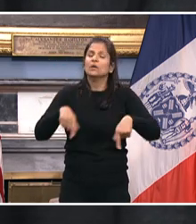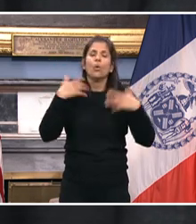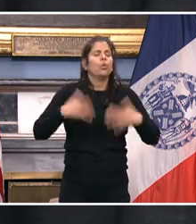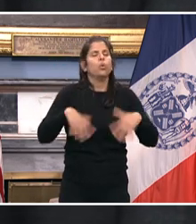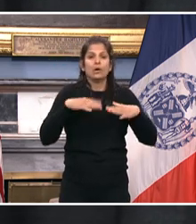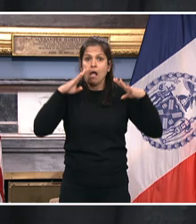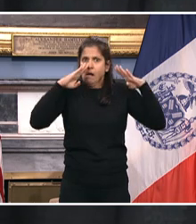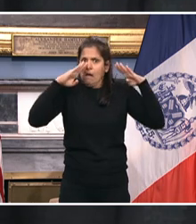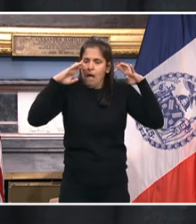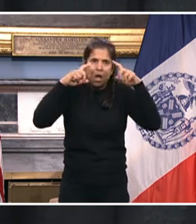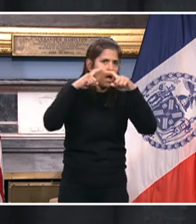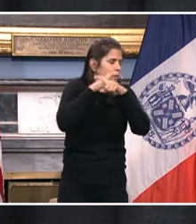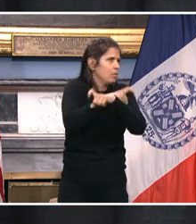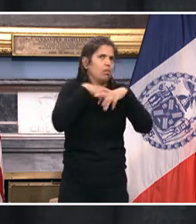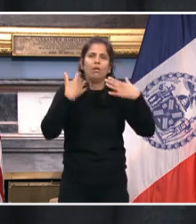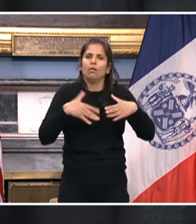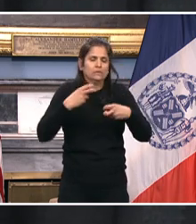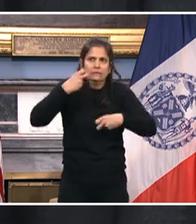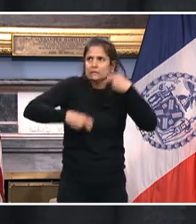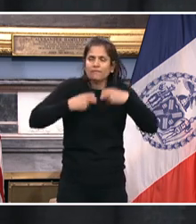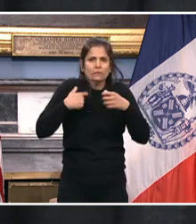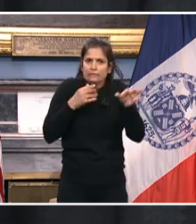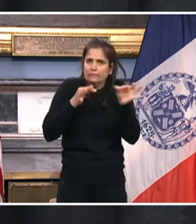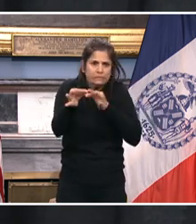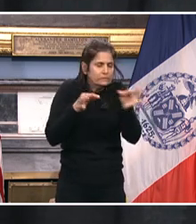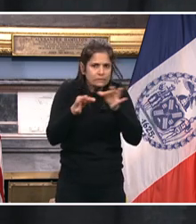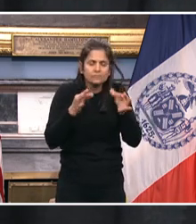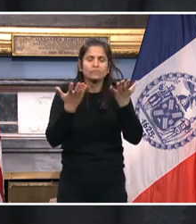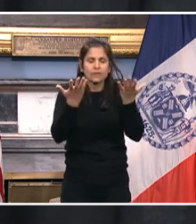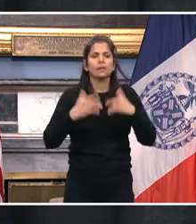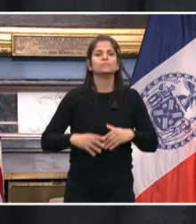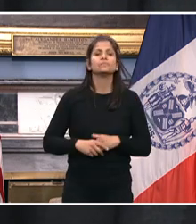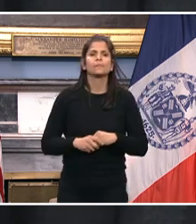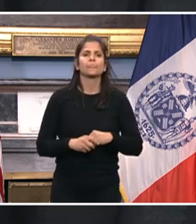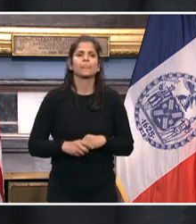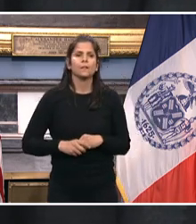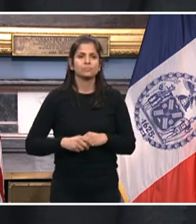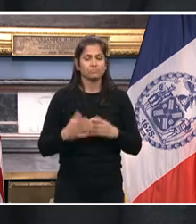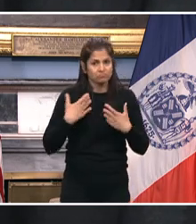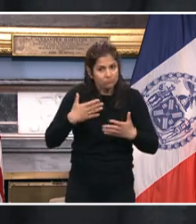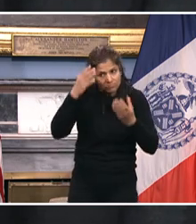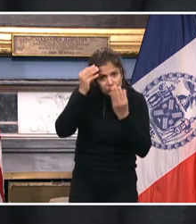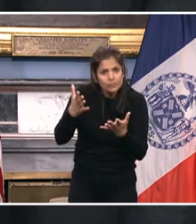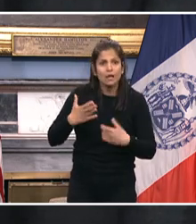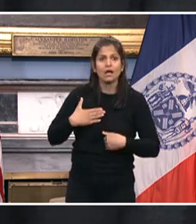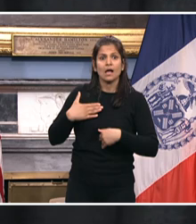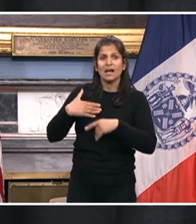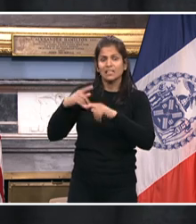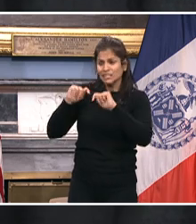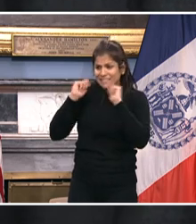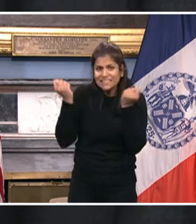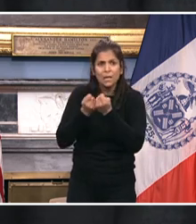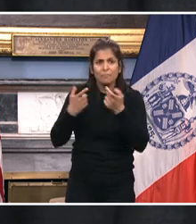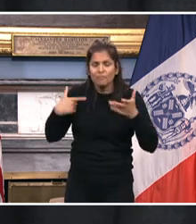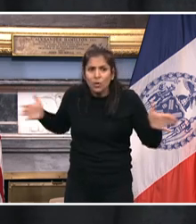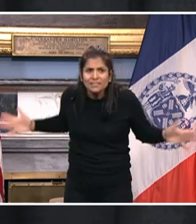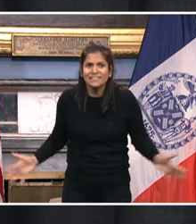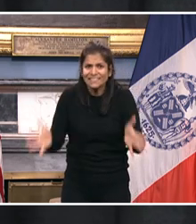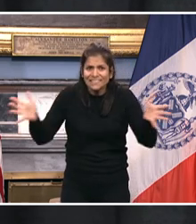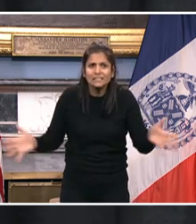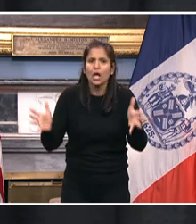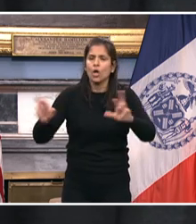scenario. That's the only way to do planning in a crisis. So a lot of times I feel like the White House has been pushing for the best case scenario. Remember the